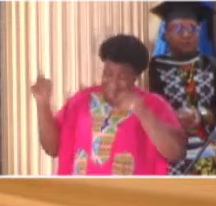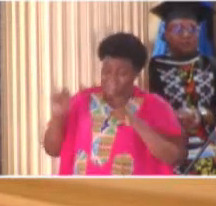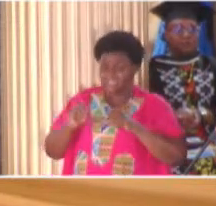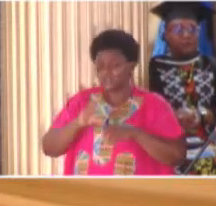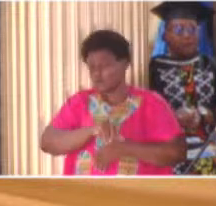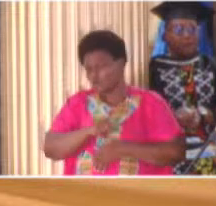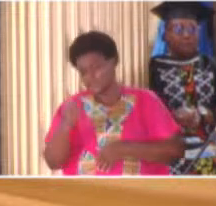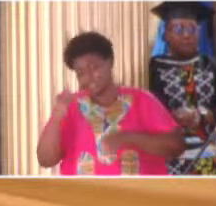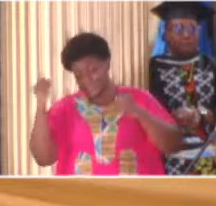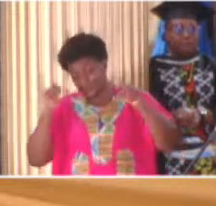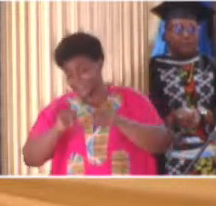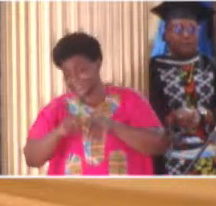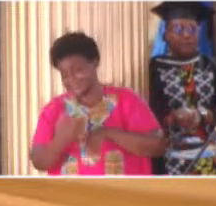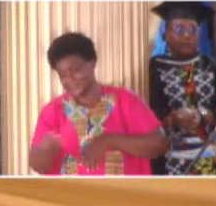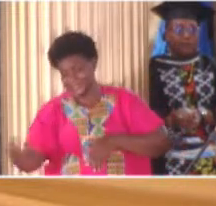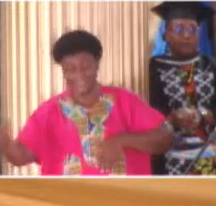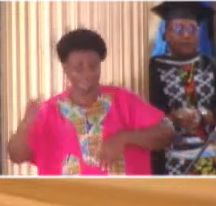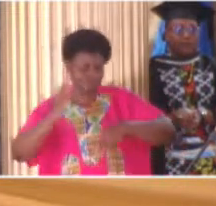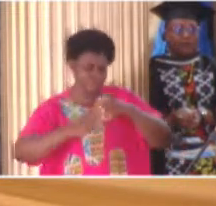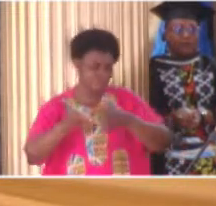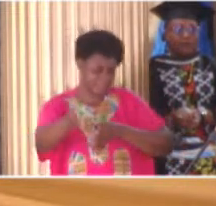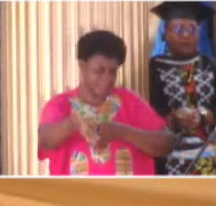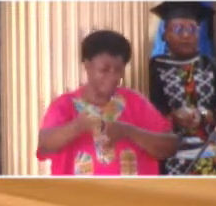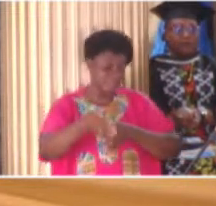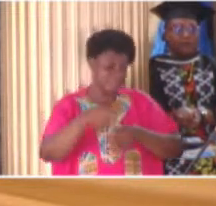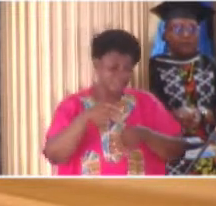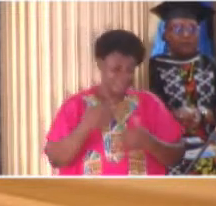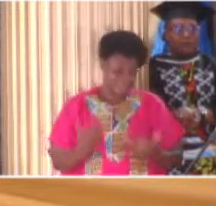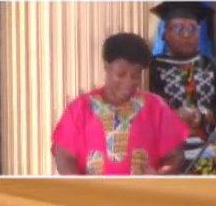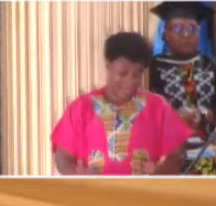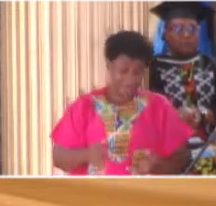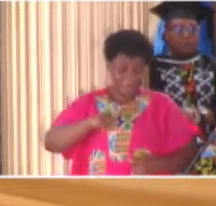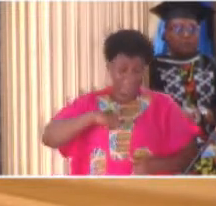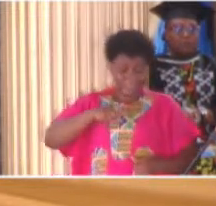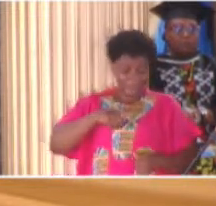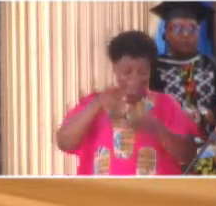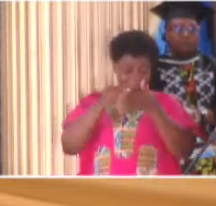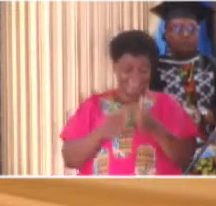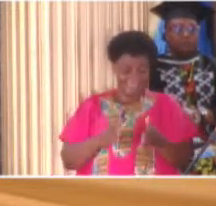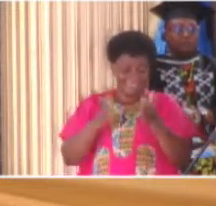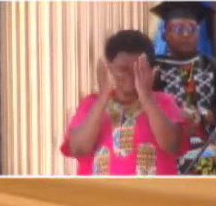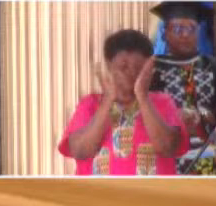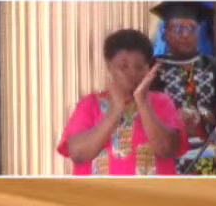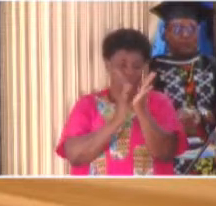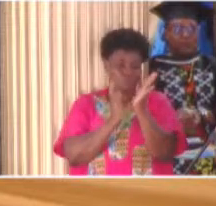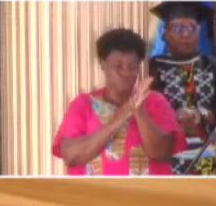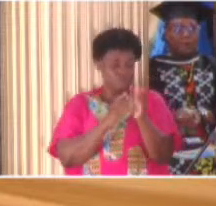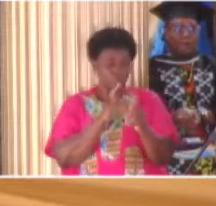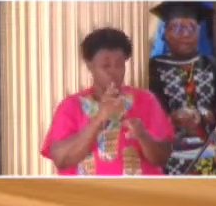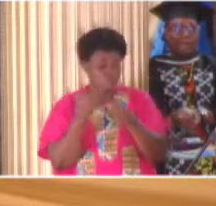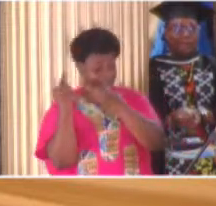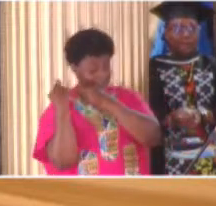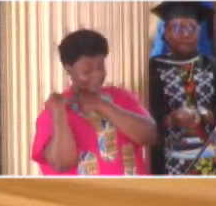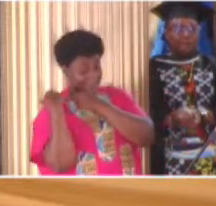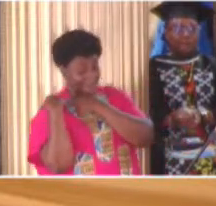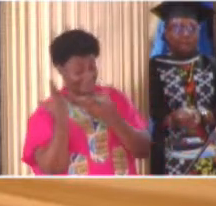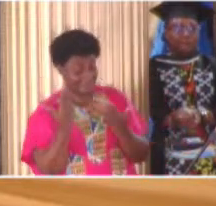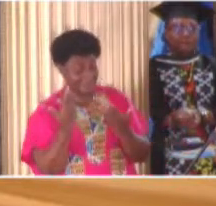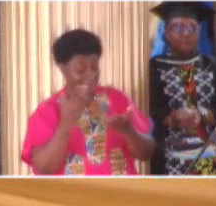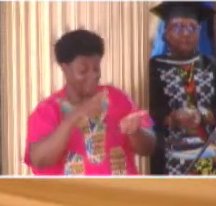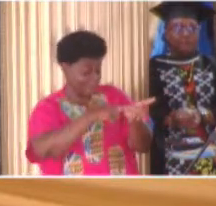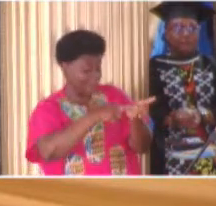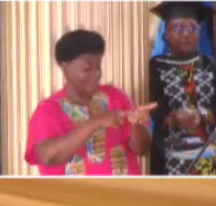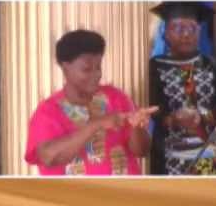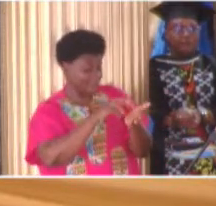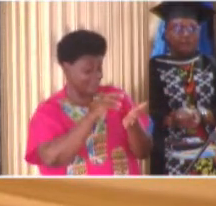facilities. The Legon Leadership Academy. representative of the Chancellor, I am pleased to announce